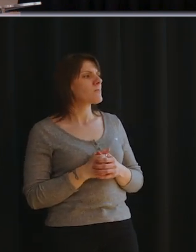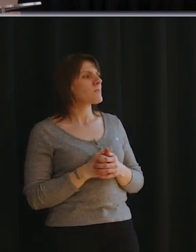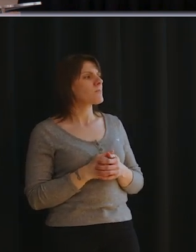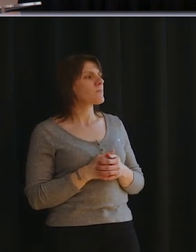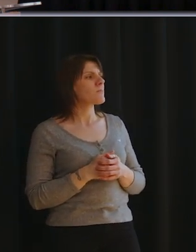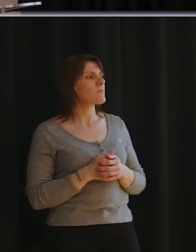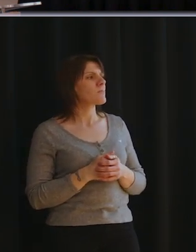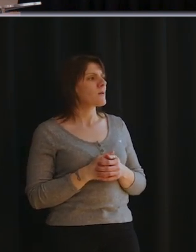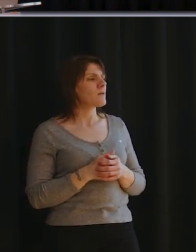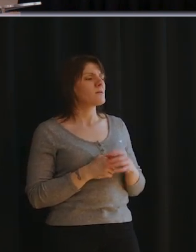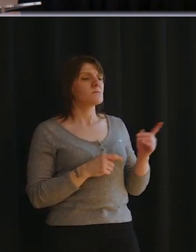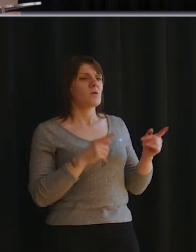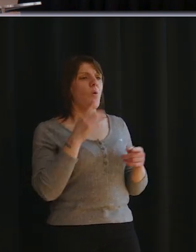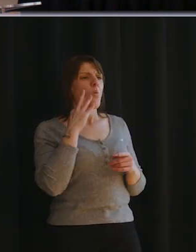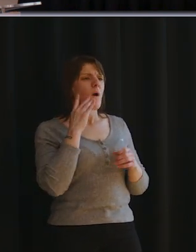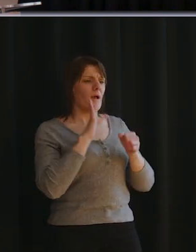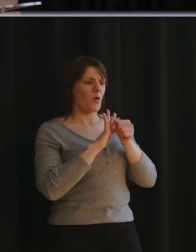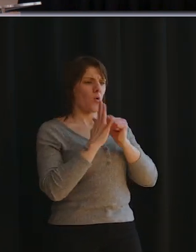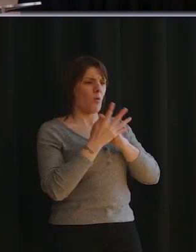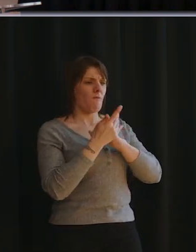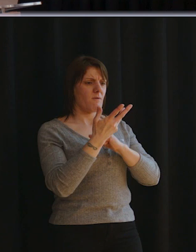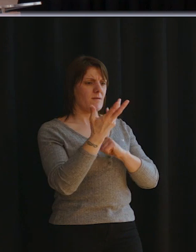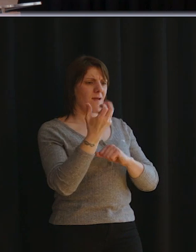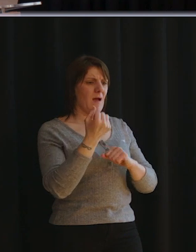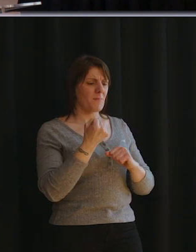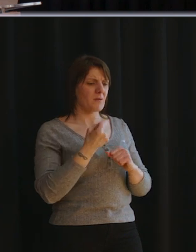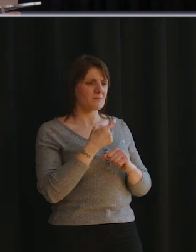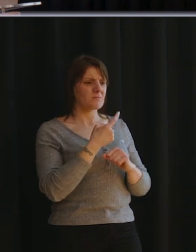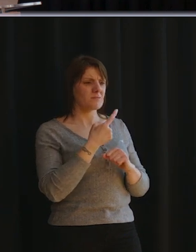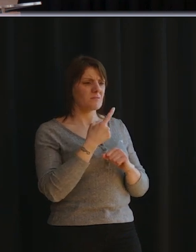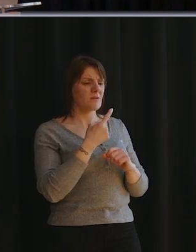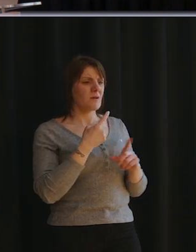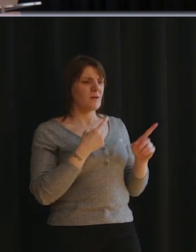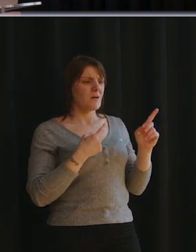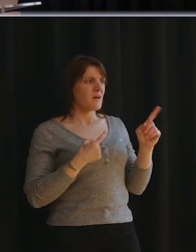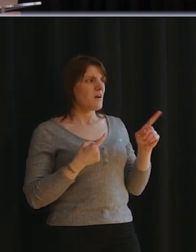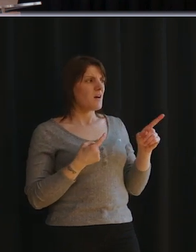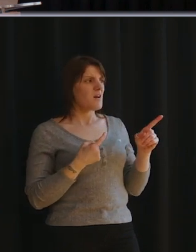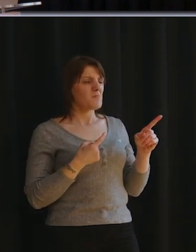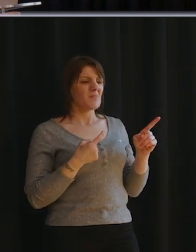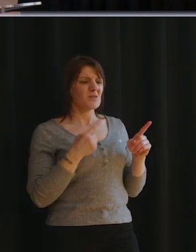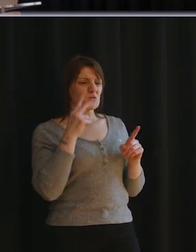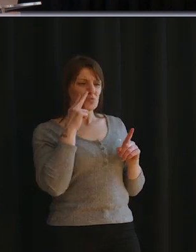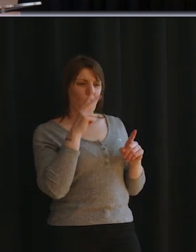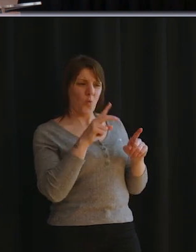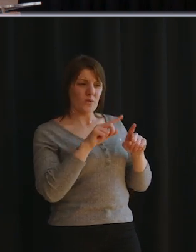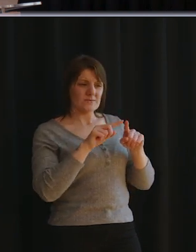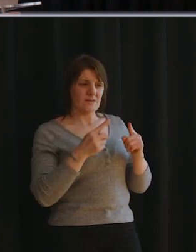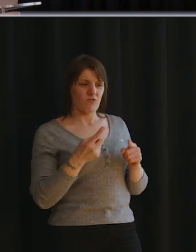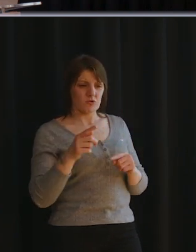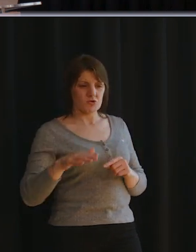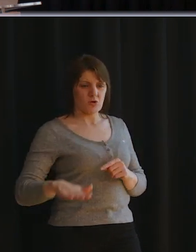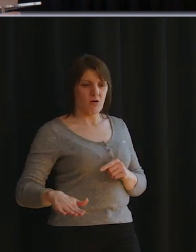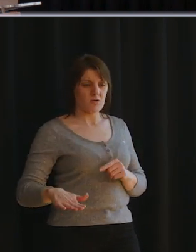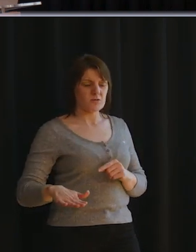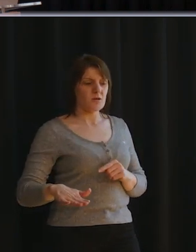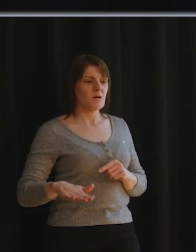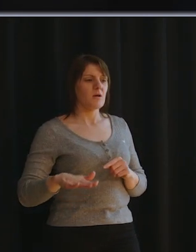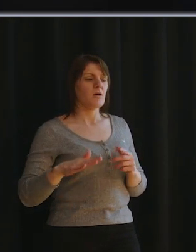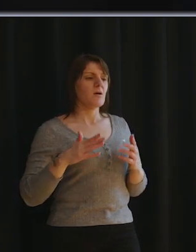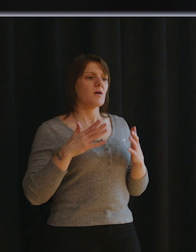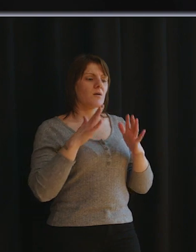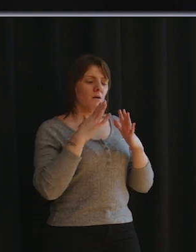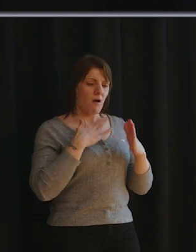different child, so calm, so collected. But the minute we go back to that input, it can be off the